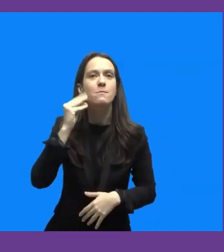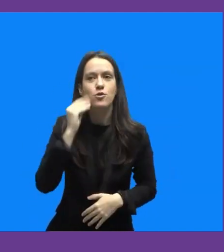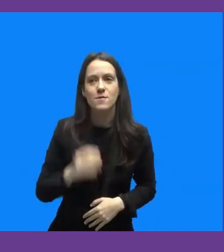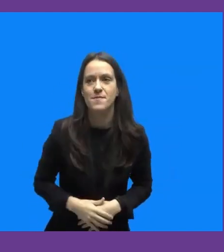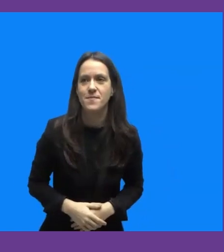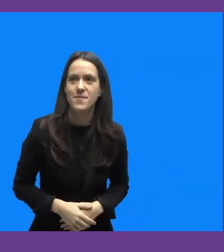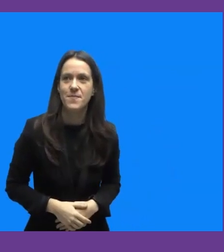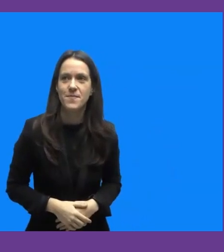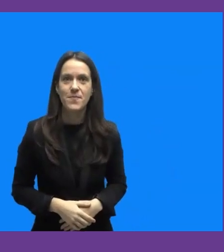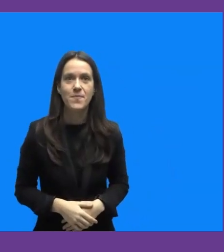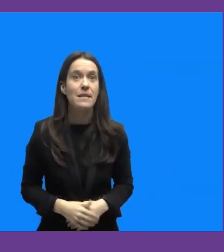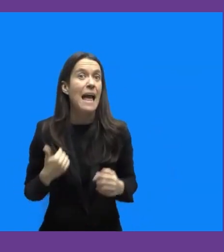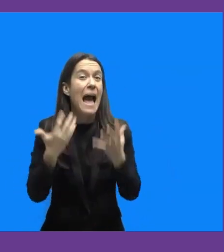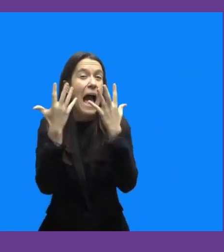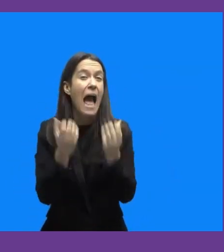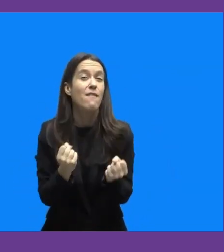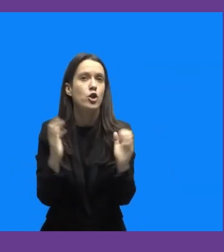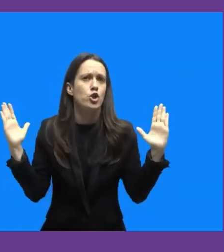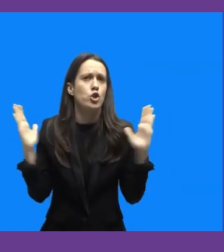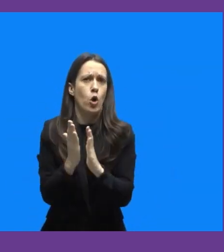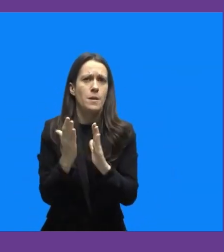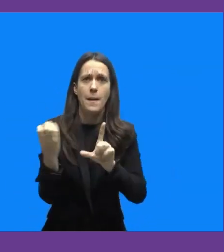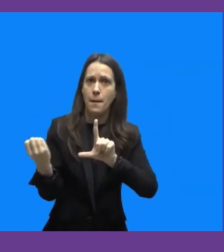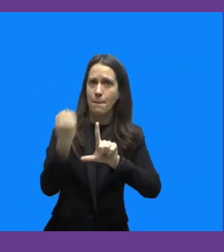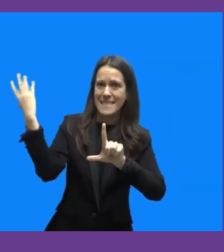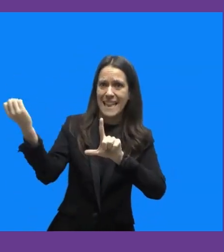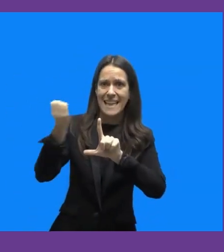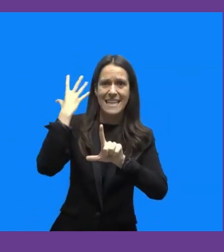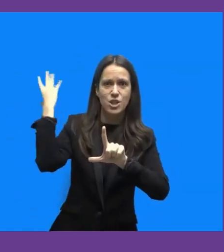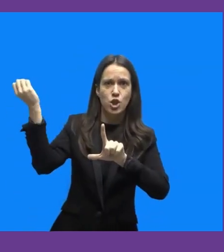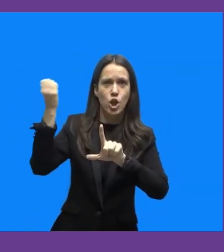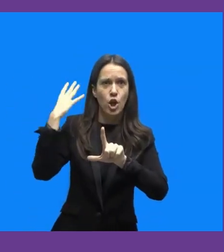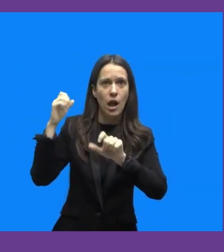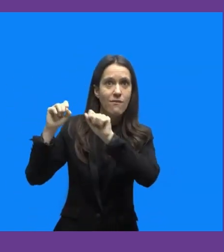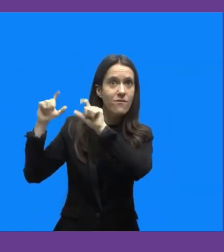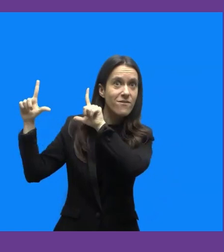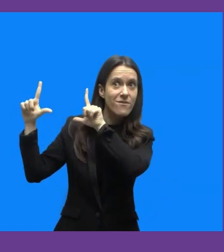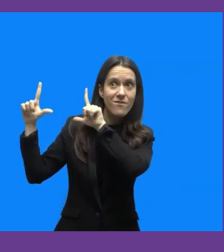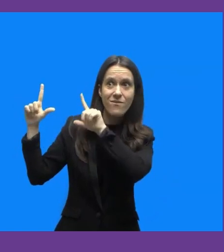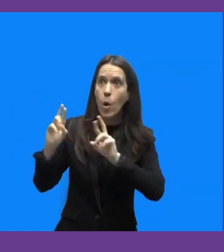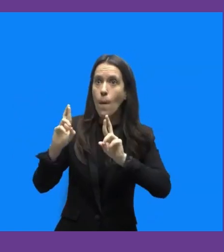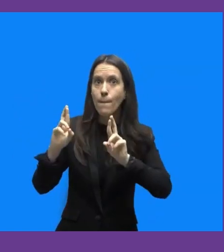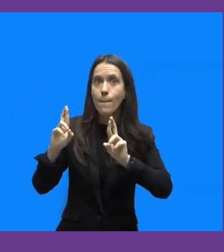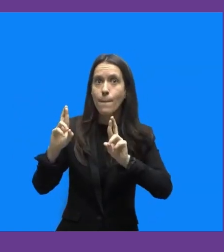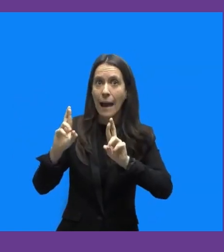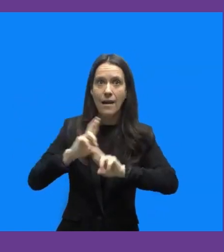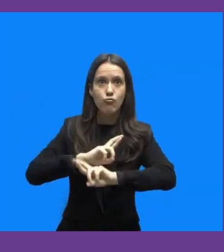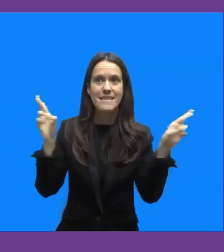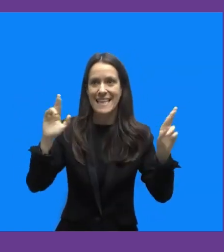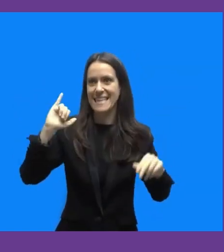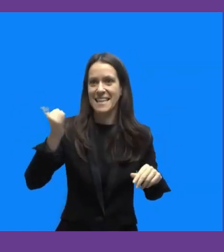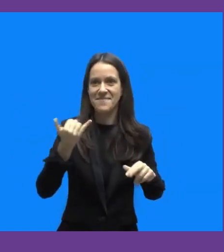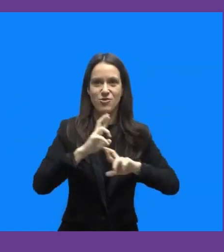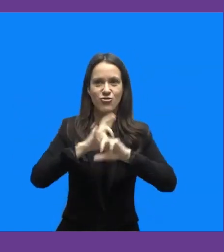a short presentation, so... No, I'm sure that we have it ready, and they are saying it's ready to go. So I think the